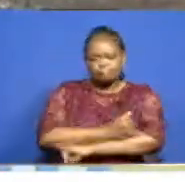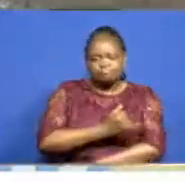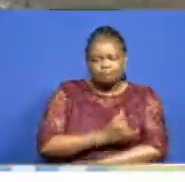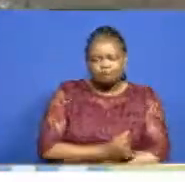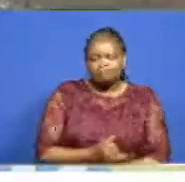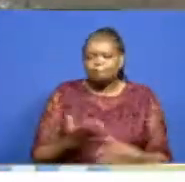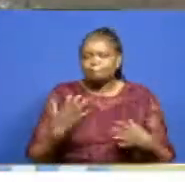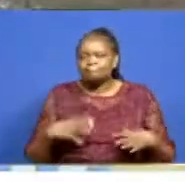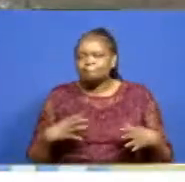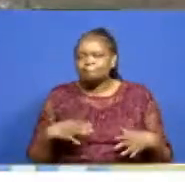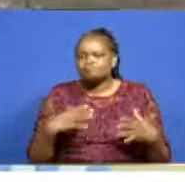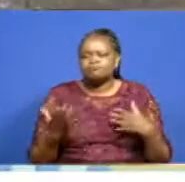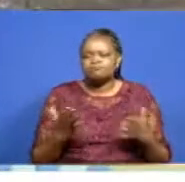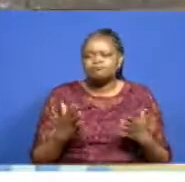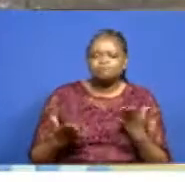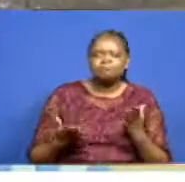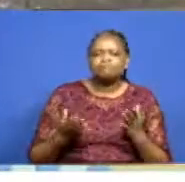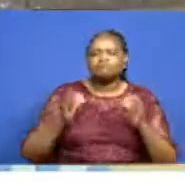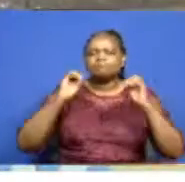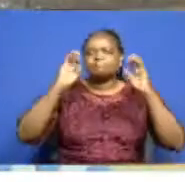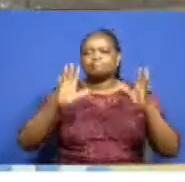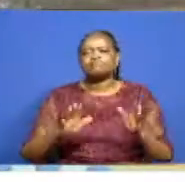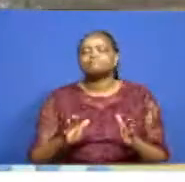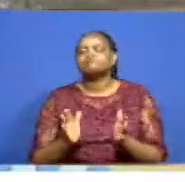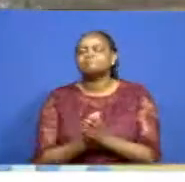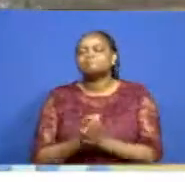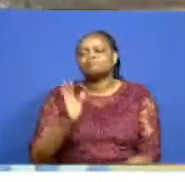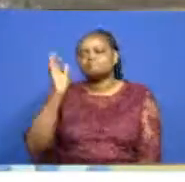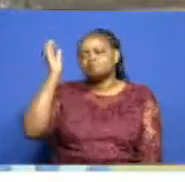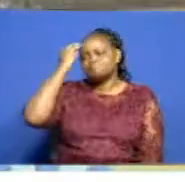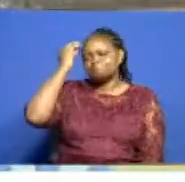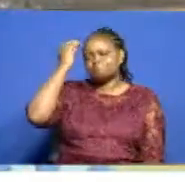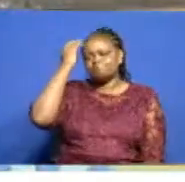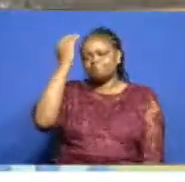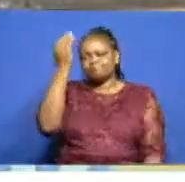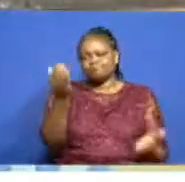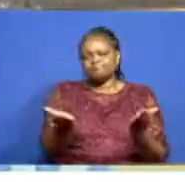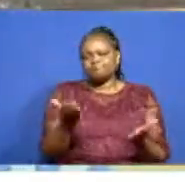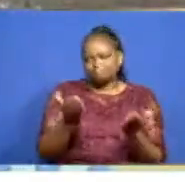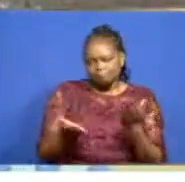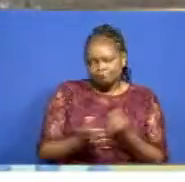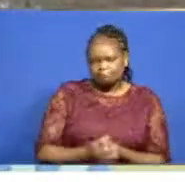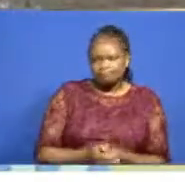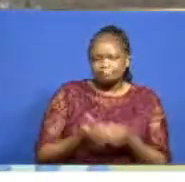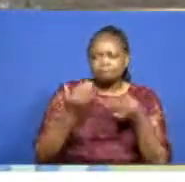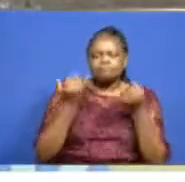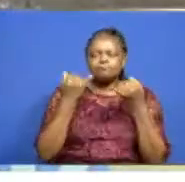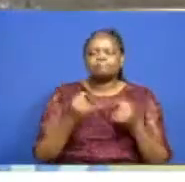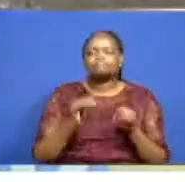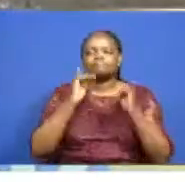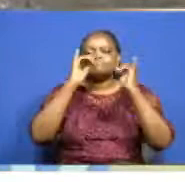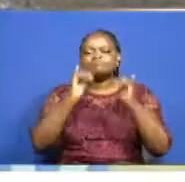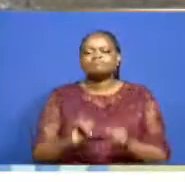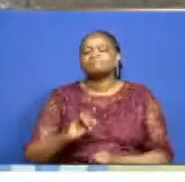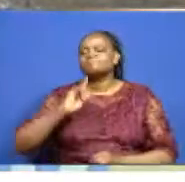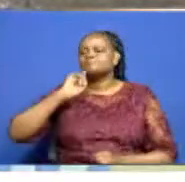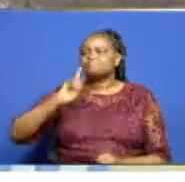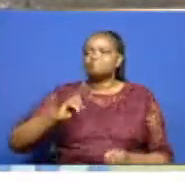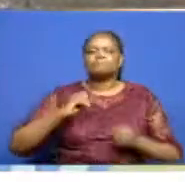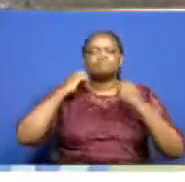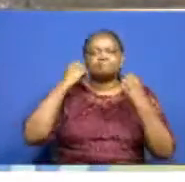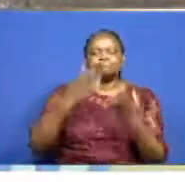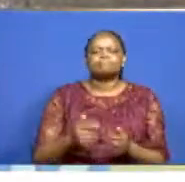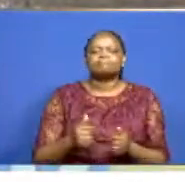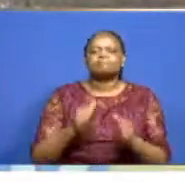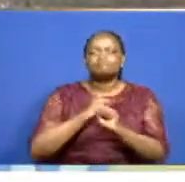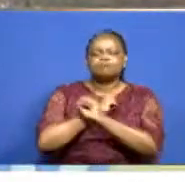the teacher student ratio, how best can we implement these new directives that have been issued to safeguard